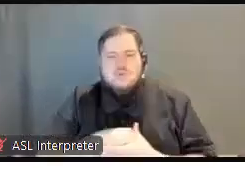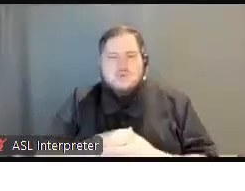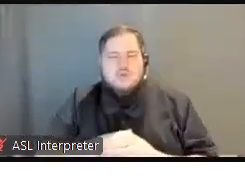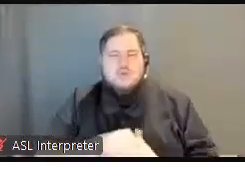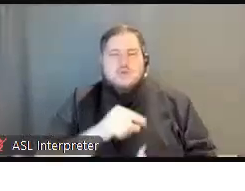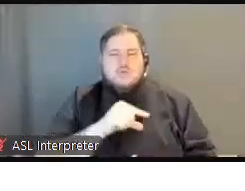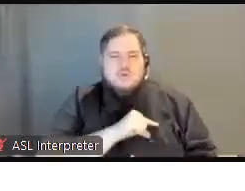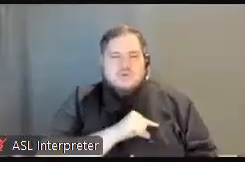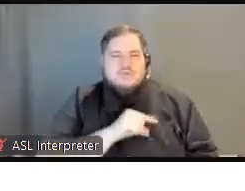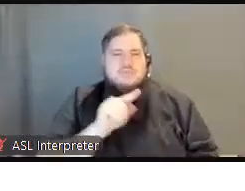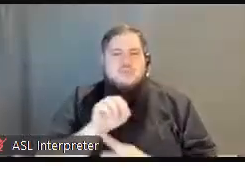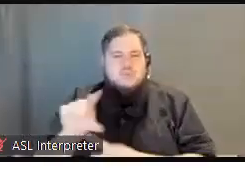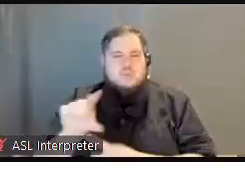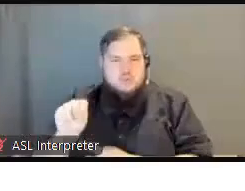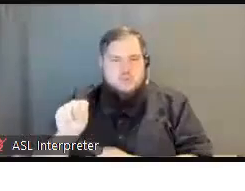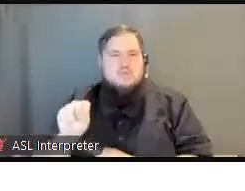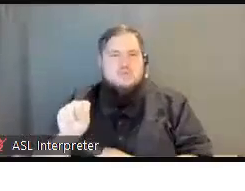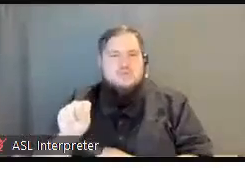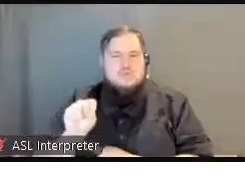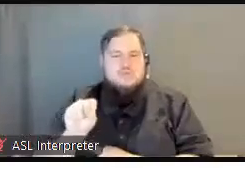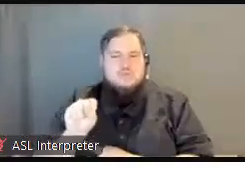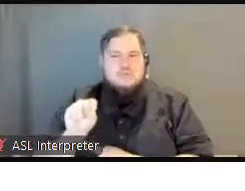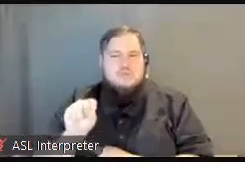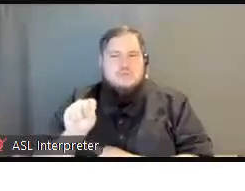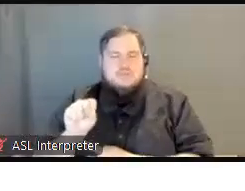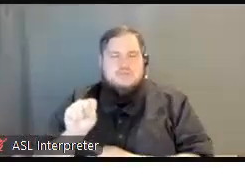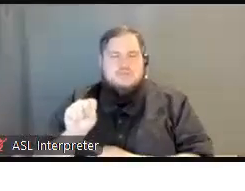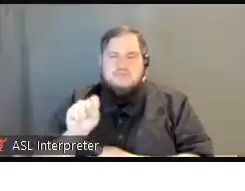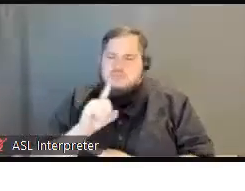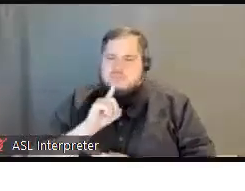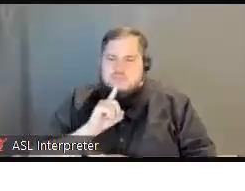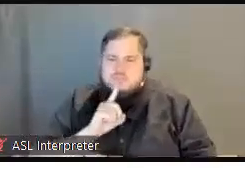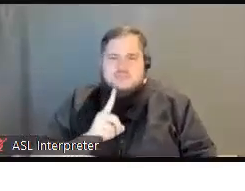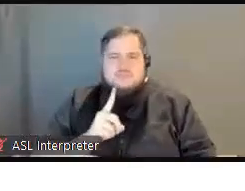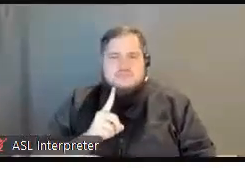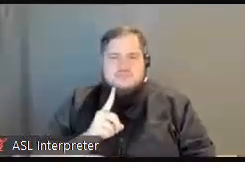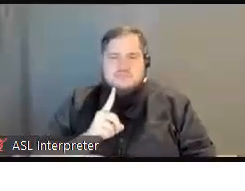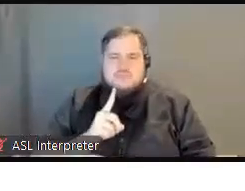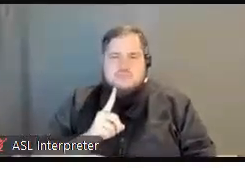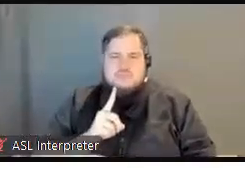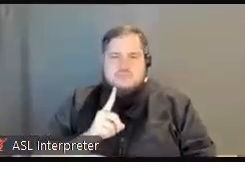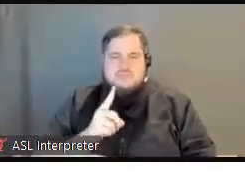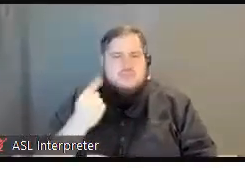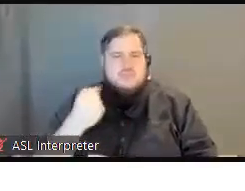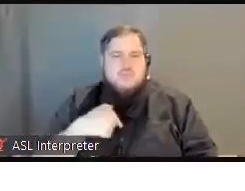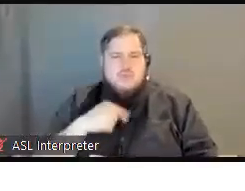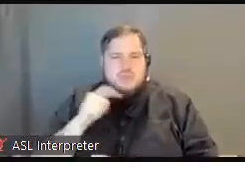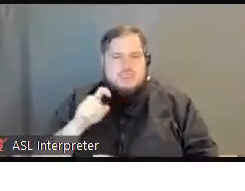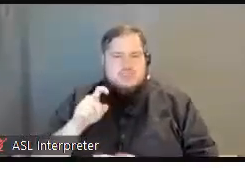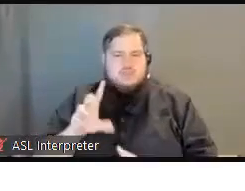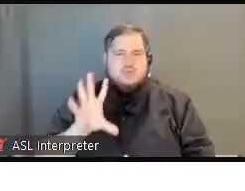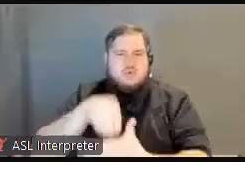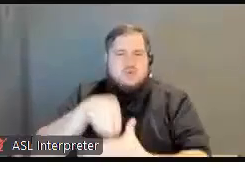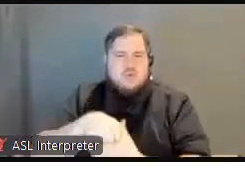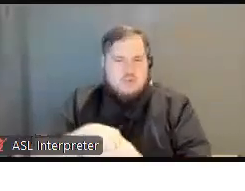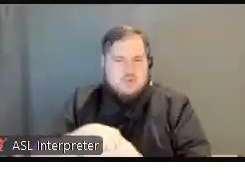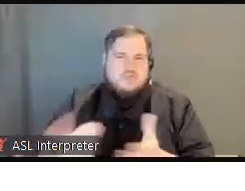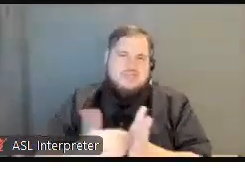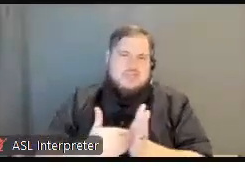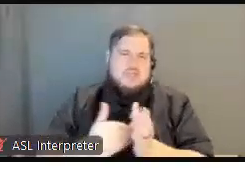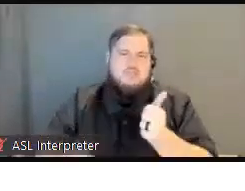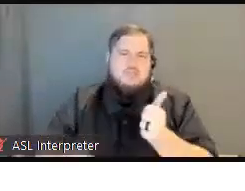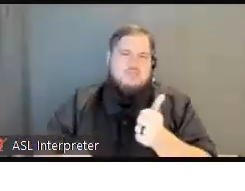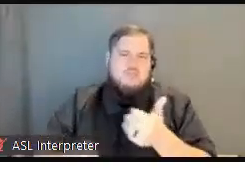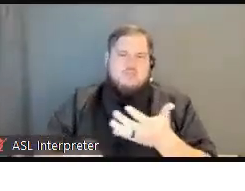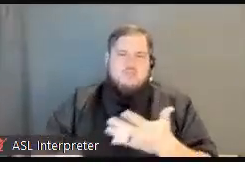top of this recommendation section. It's absolutely something that we want to incorporate, but again, prioritized what